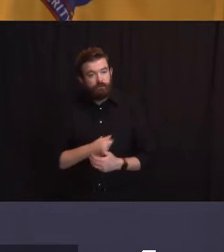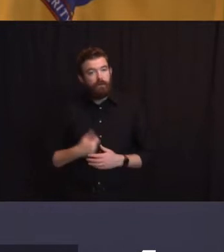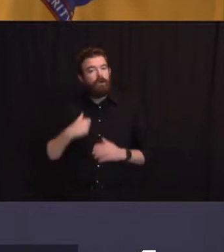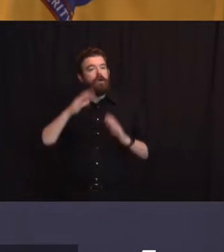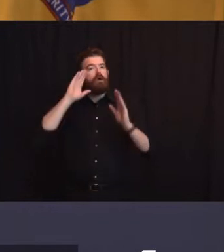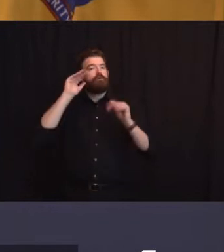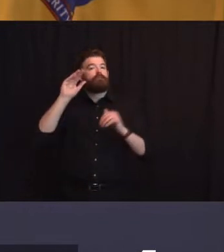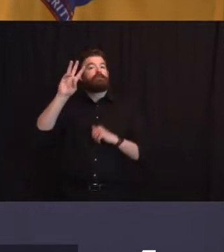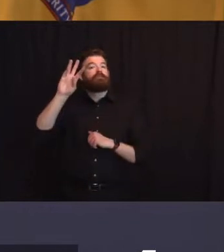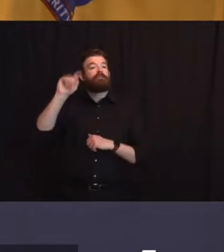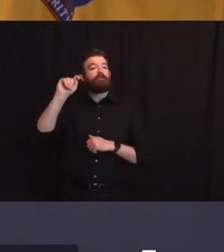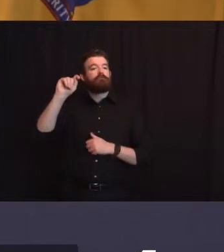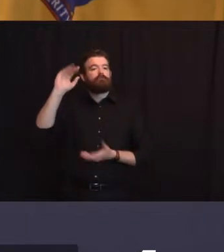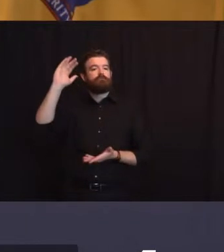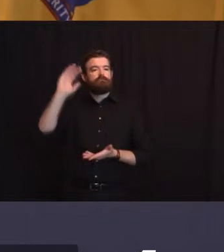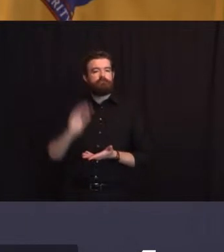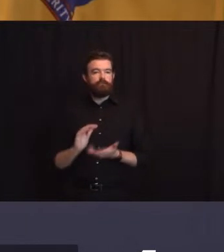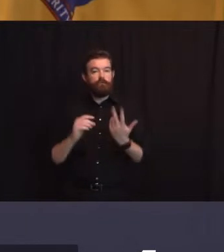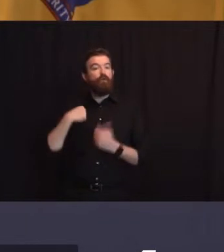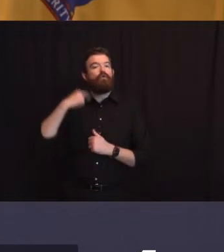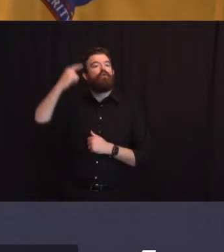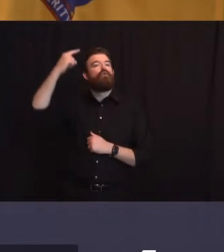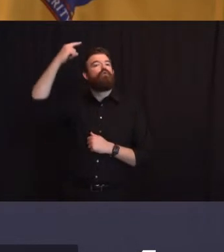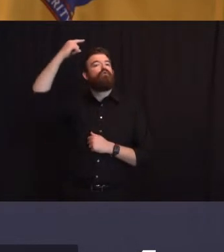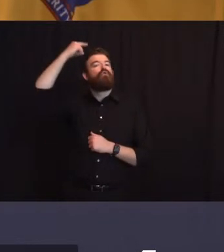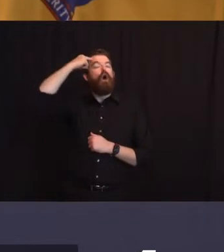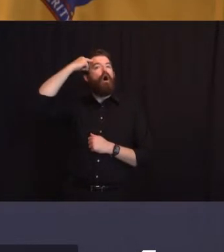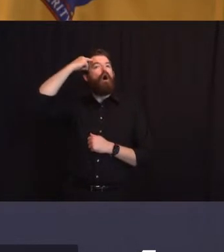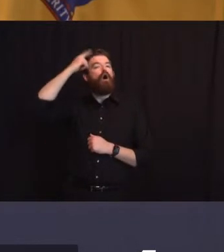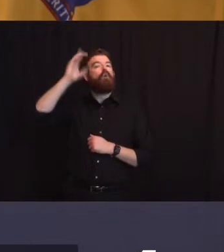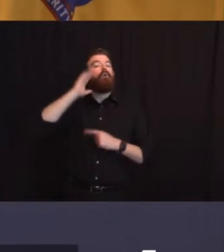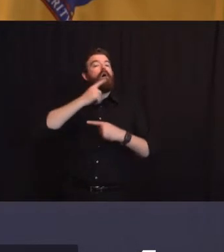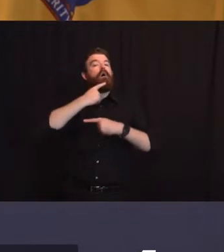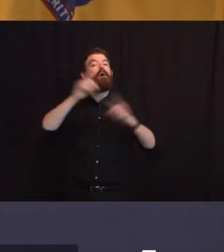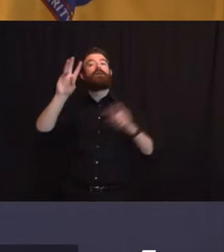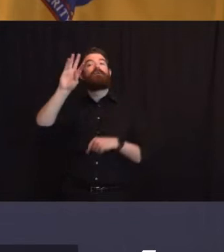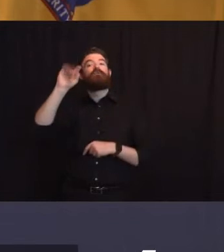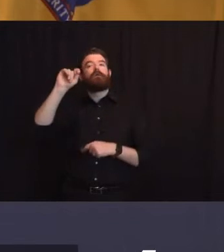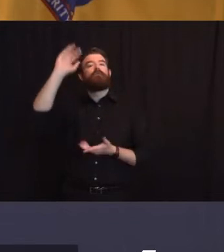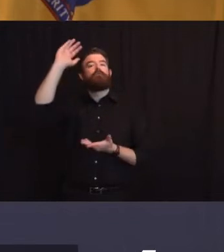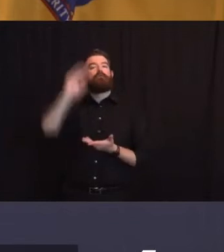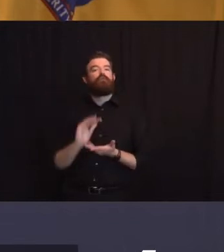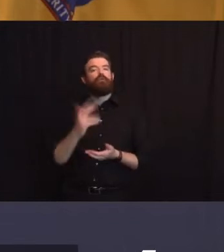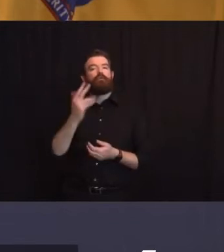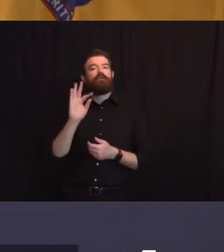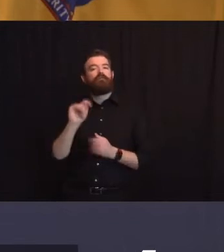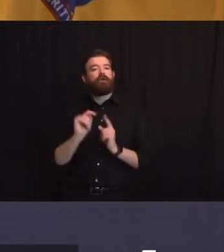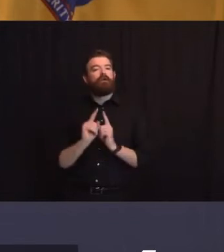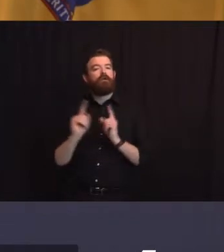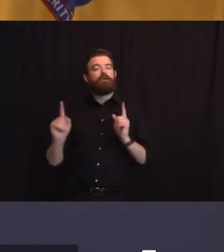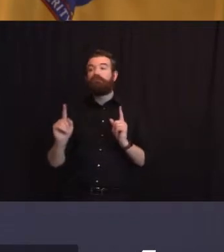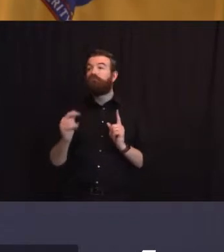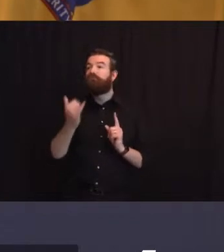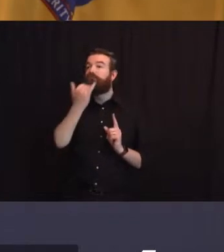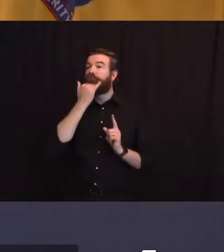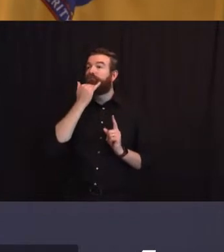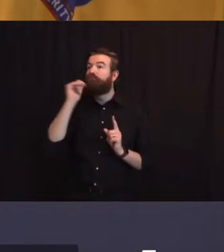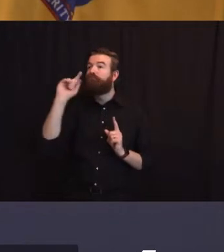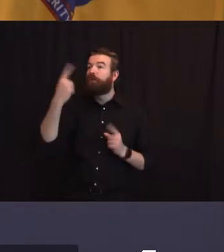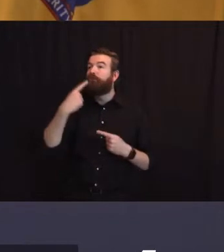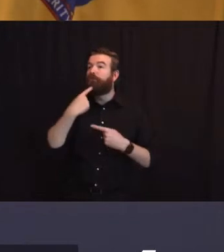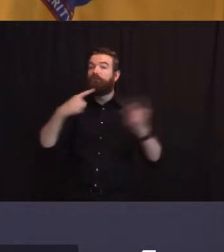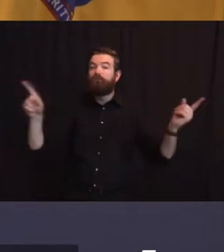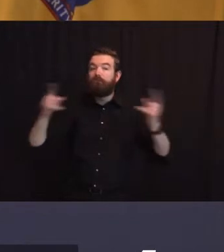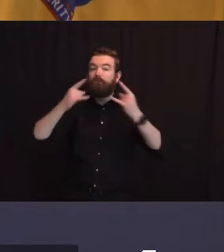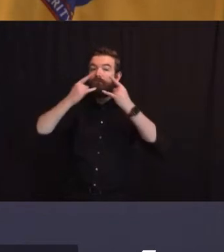going to come first. There was a poll of epidemiologists, Christina. I'm not sure if you were polled or not, but it was highlighted in the,